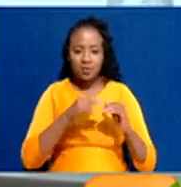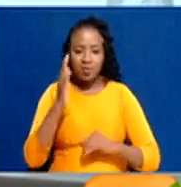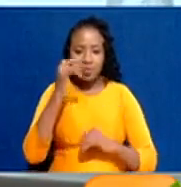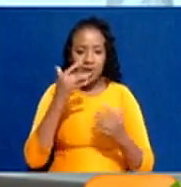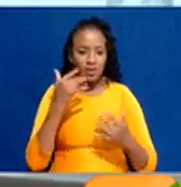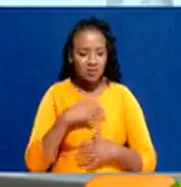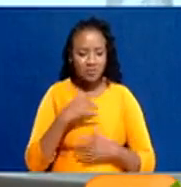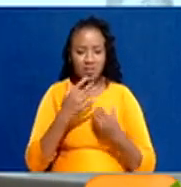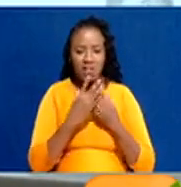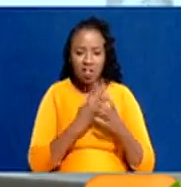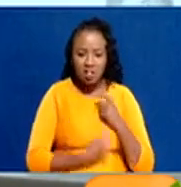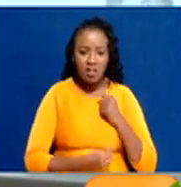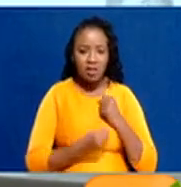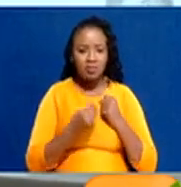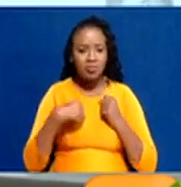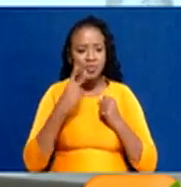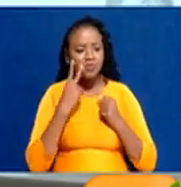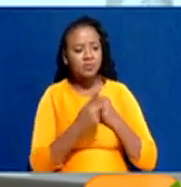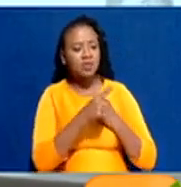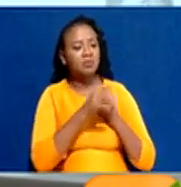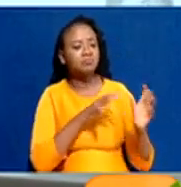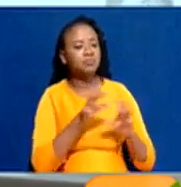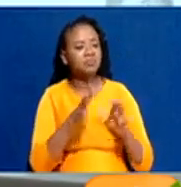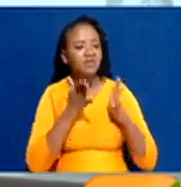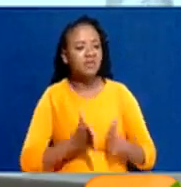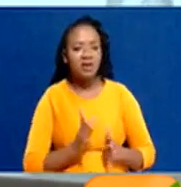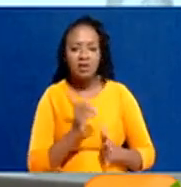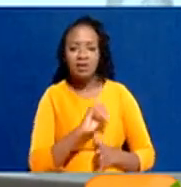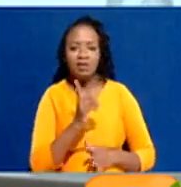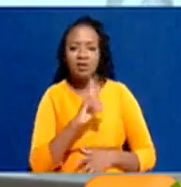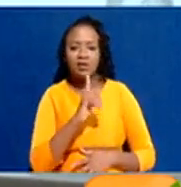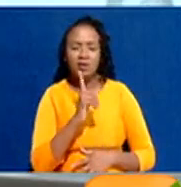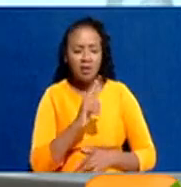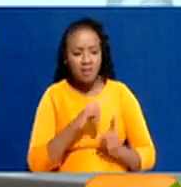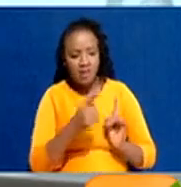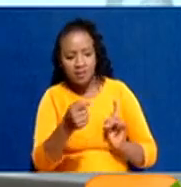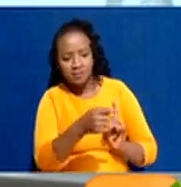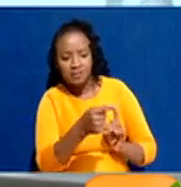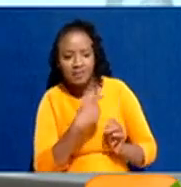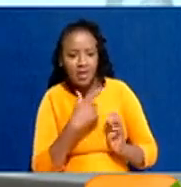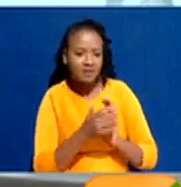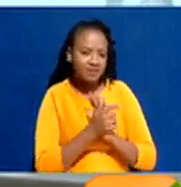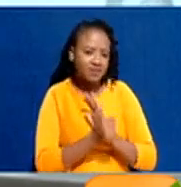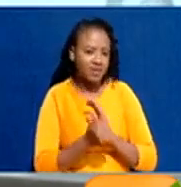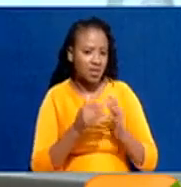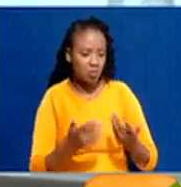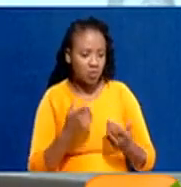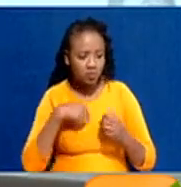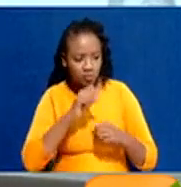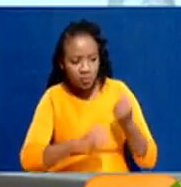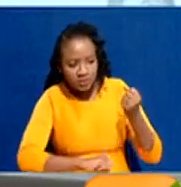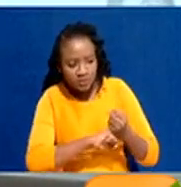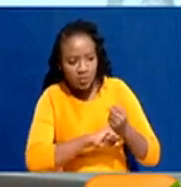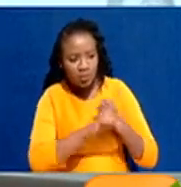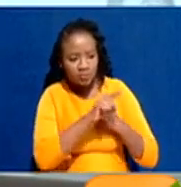the context of trauma. We see them from what is it that lies beneath them and can be unlocked